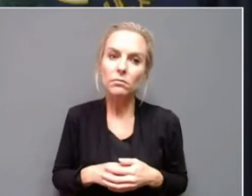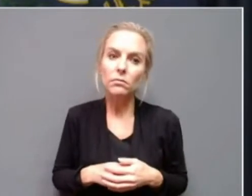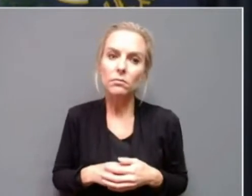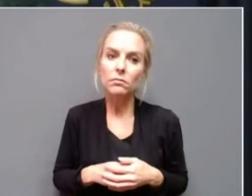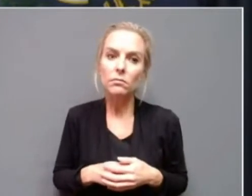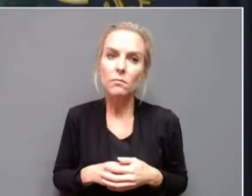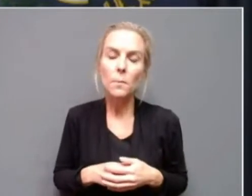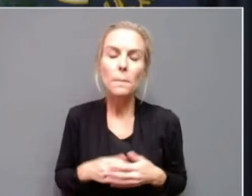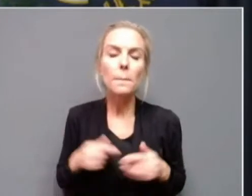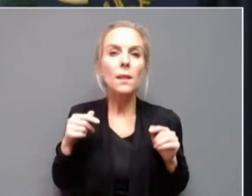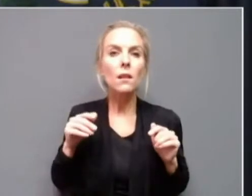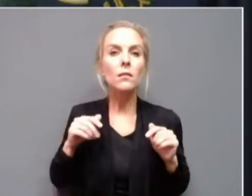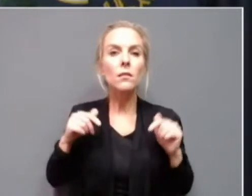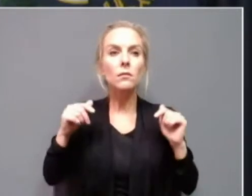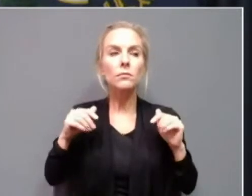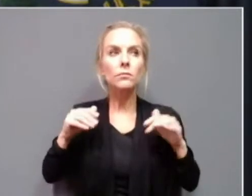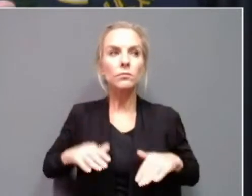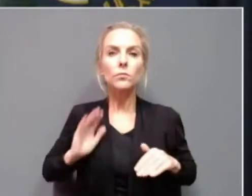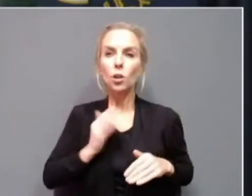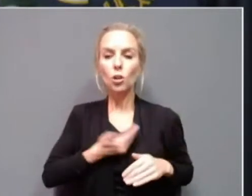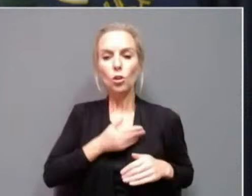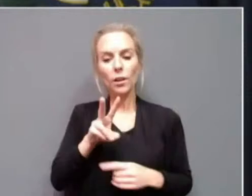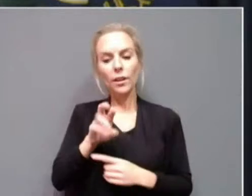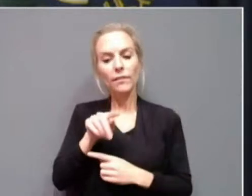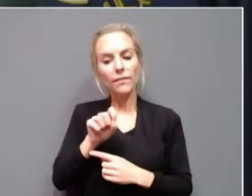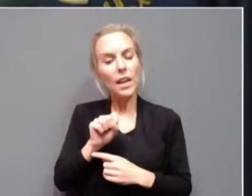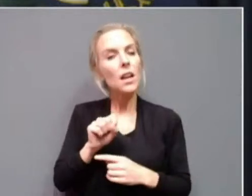our veterans deserve